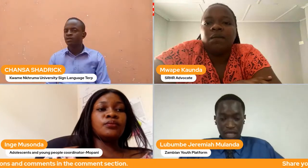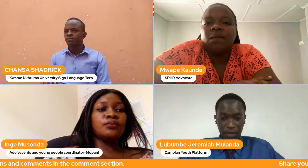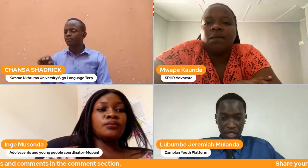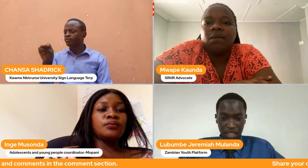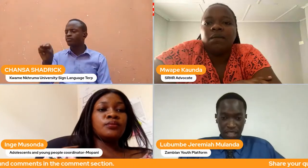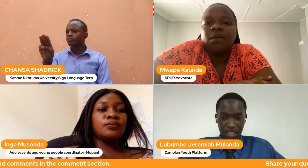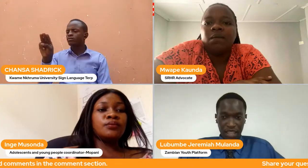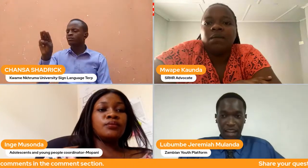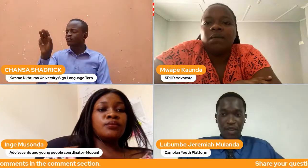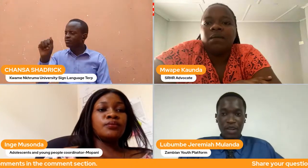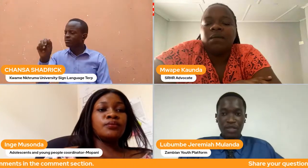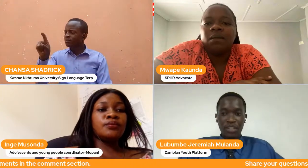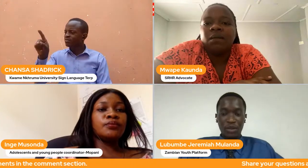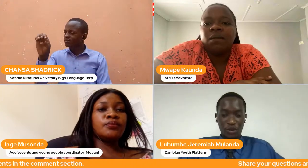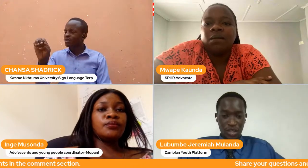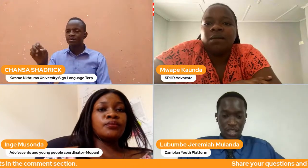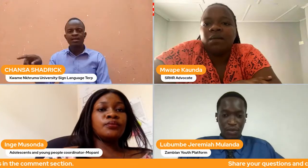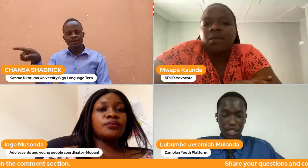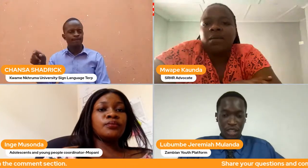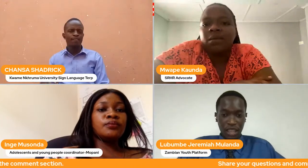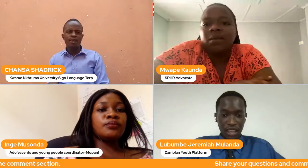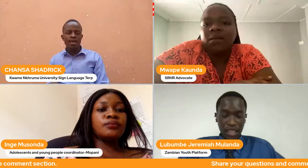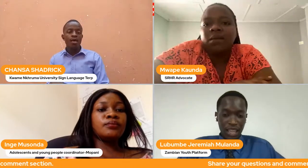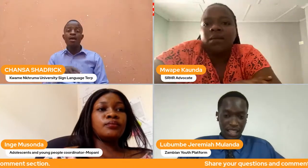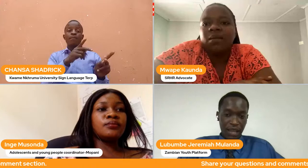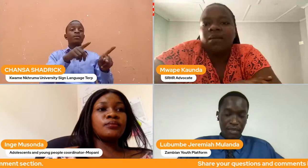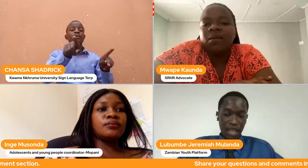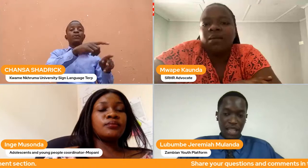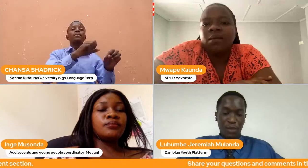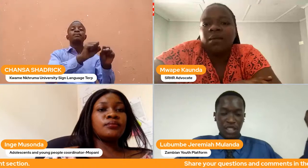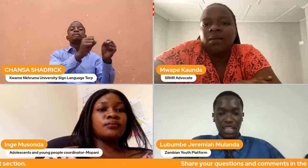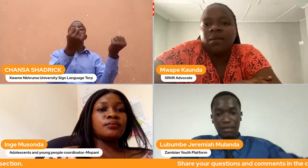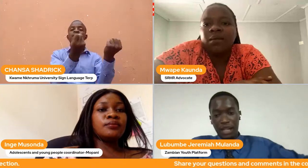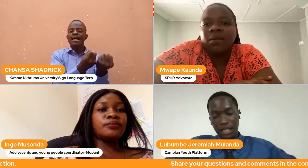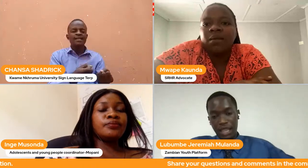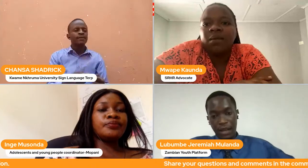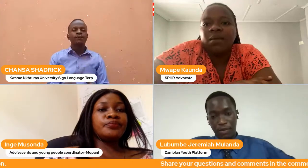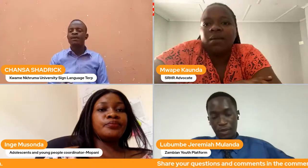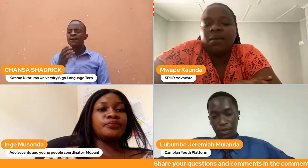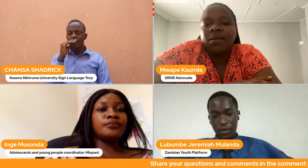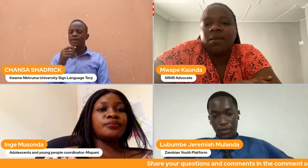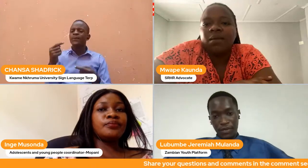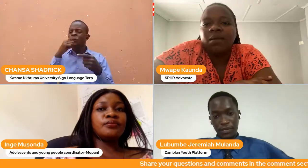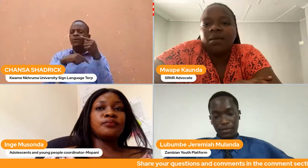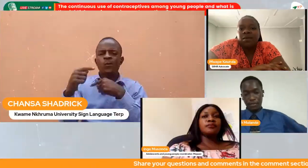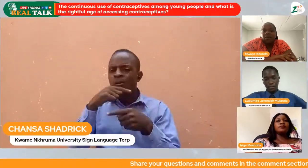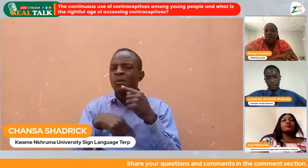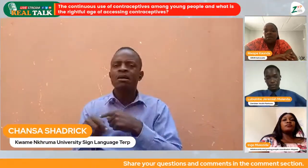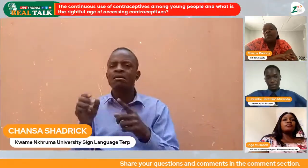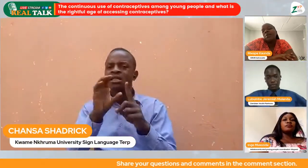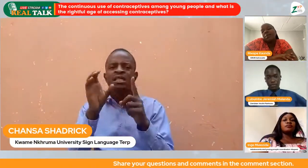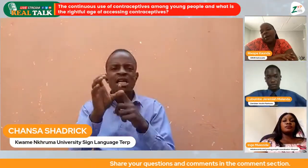and misconceptions around contraception here in Zambia, especially amongst the young people?